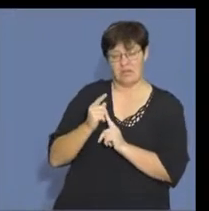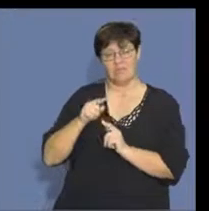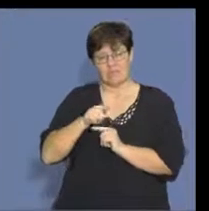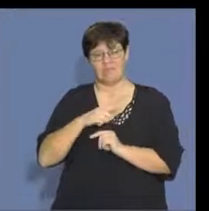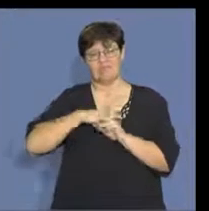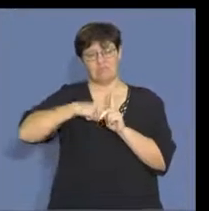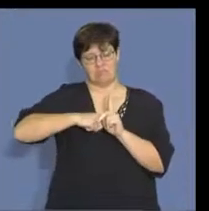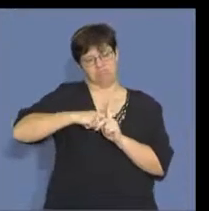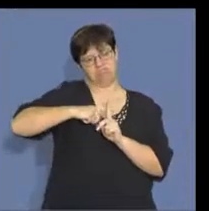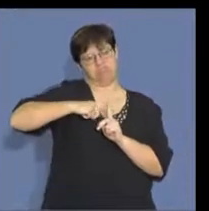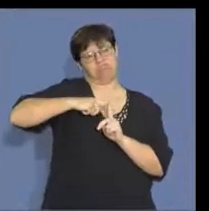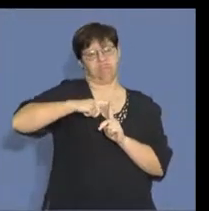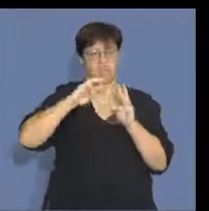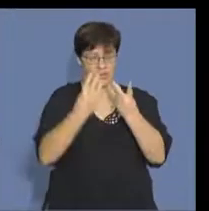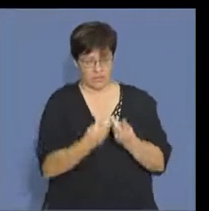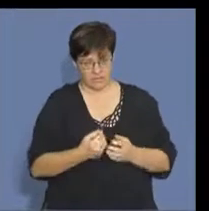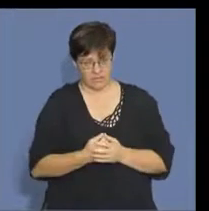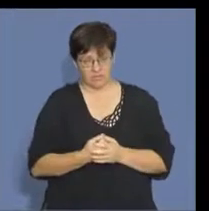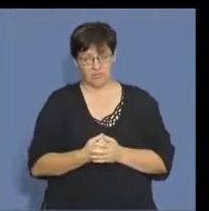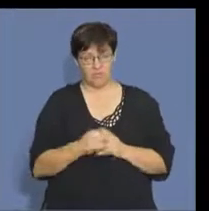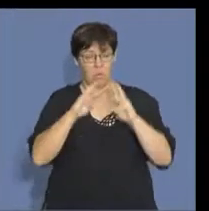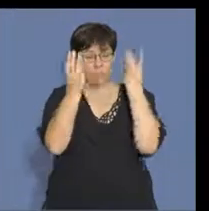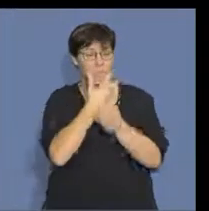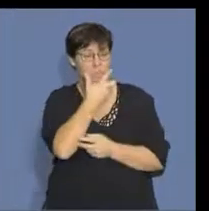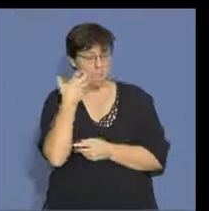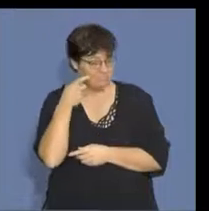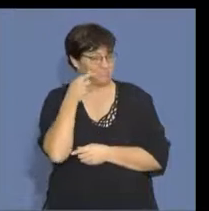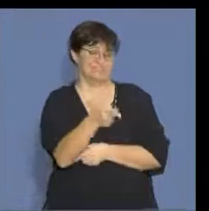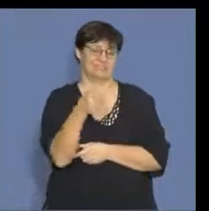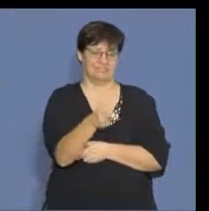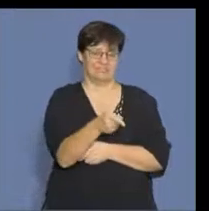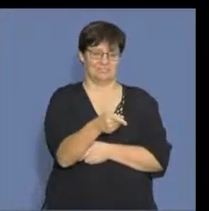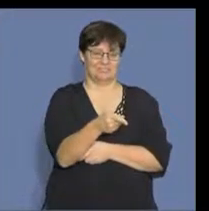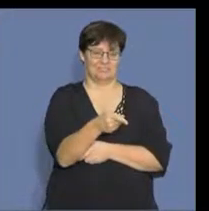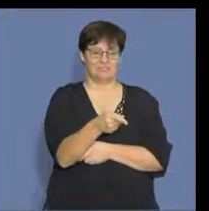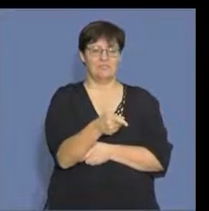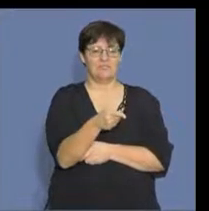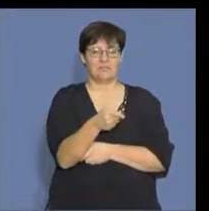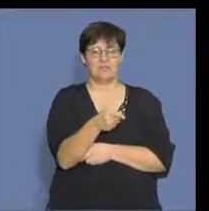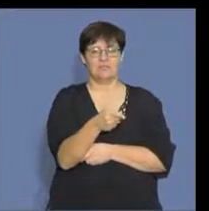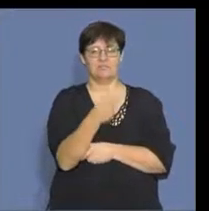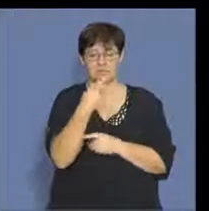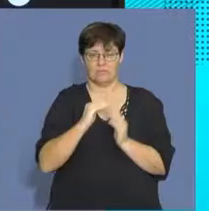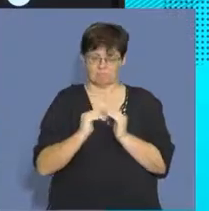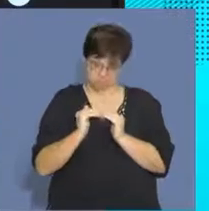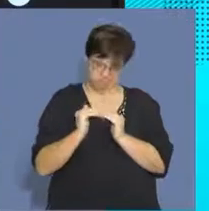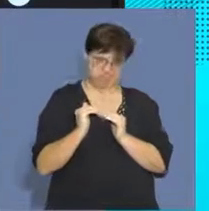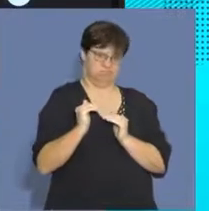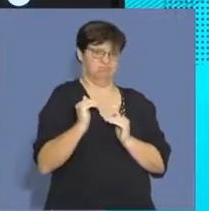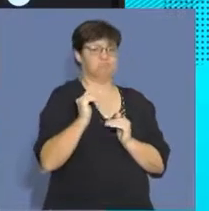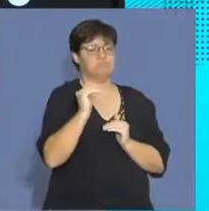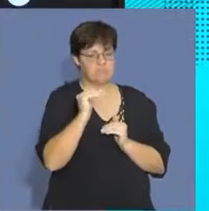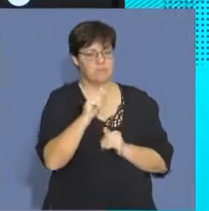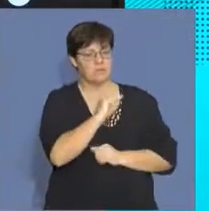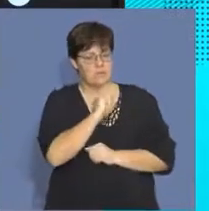of the Earth. So as I mentioned, global warming again is exacerbated or increased by the